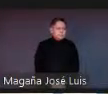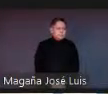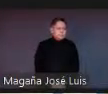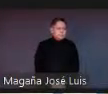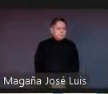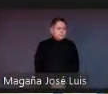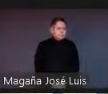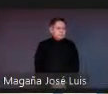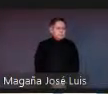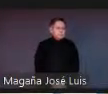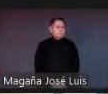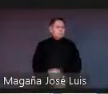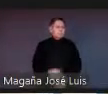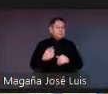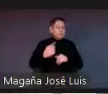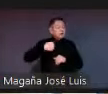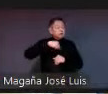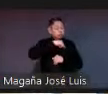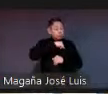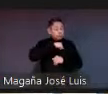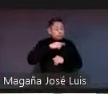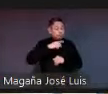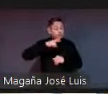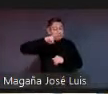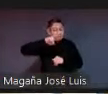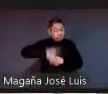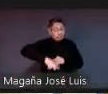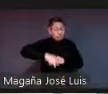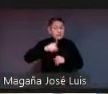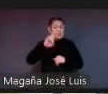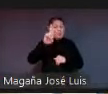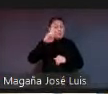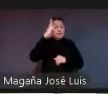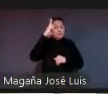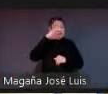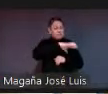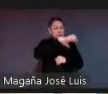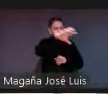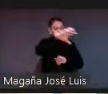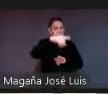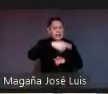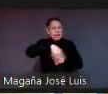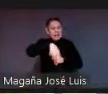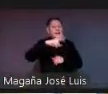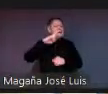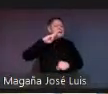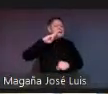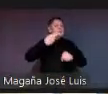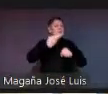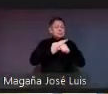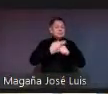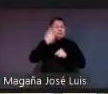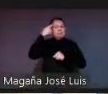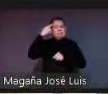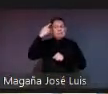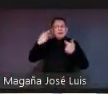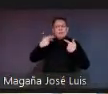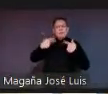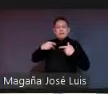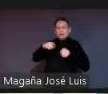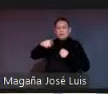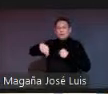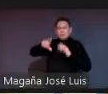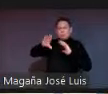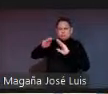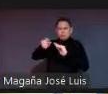are the pillars for the training of future generations. We are in charge of training the physicians that we